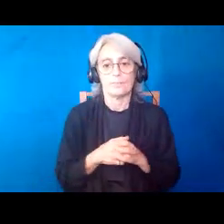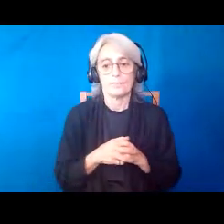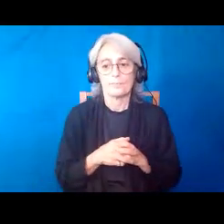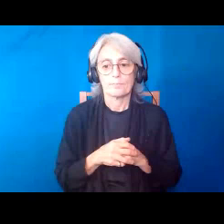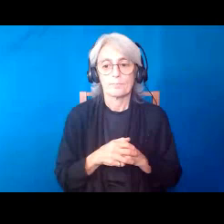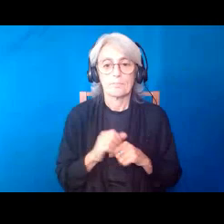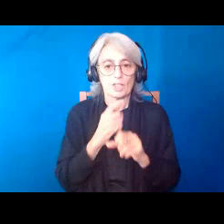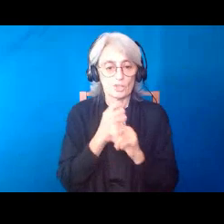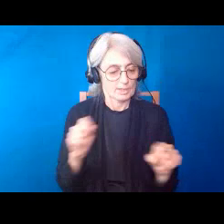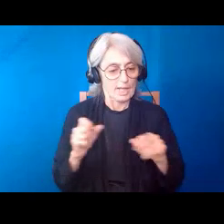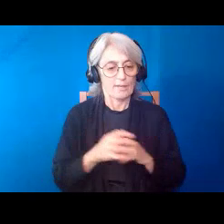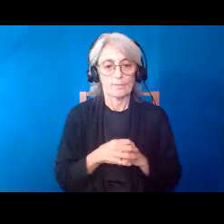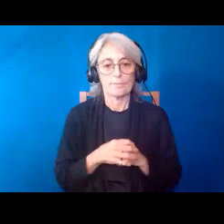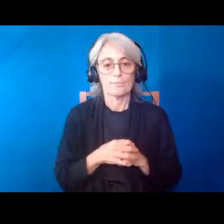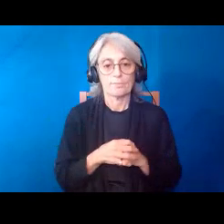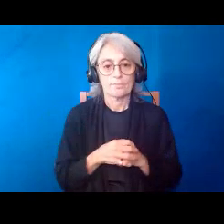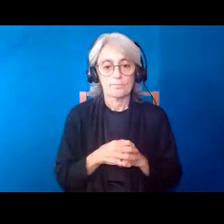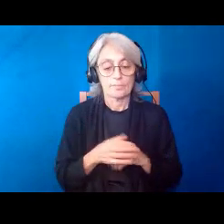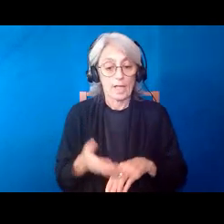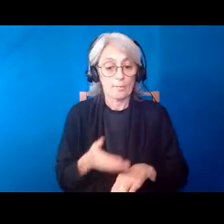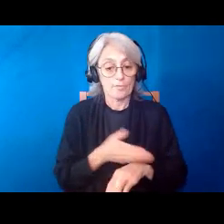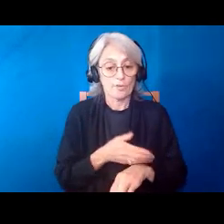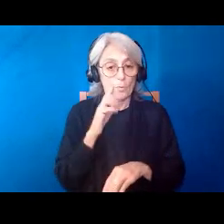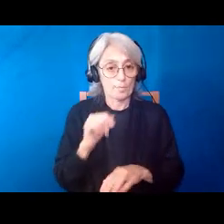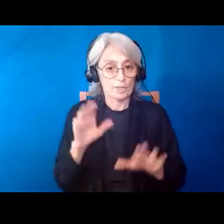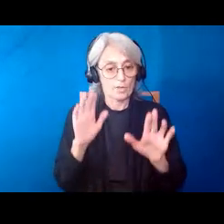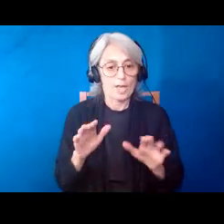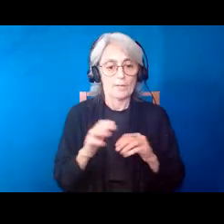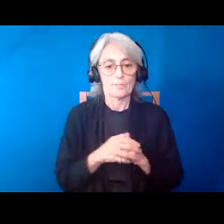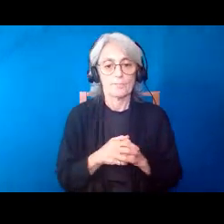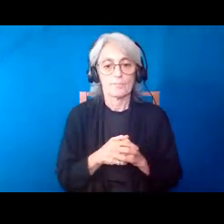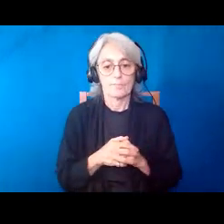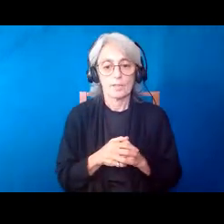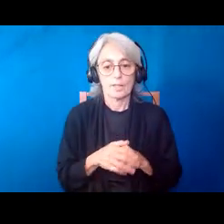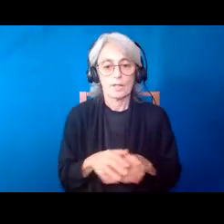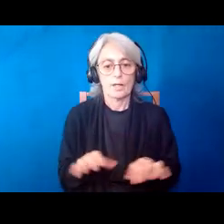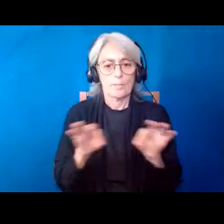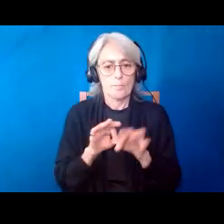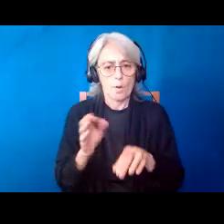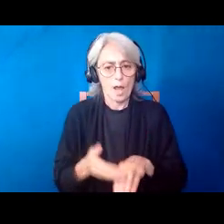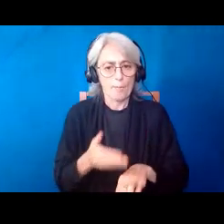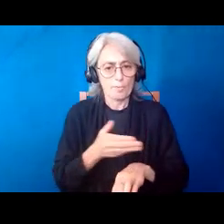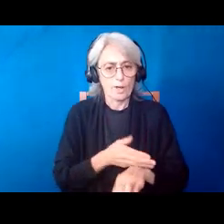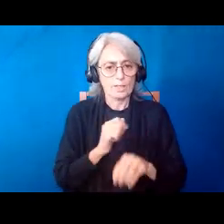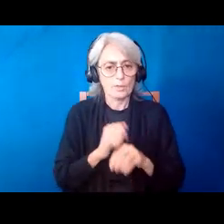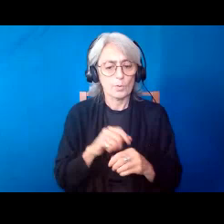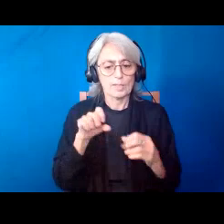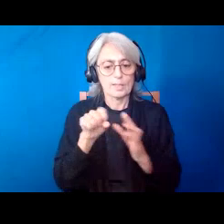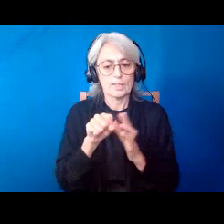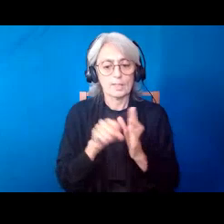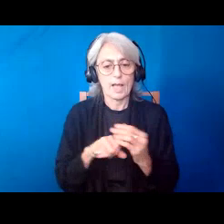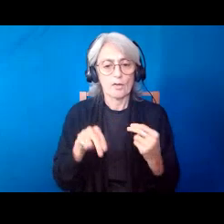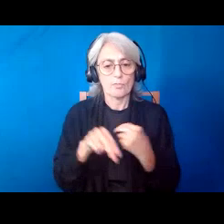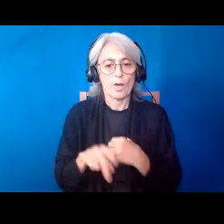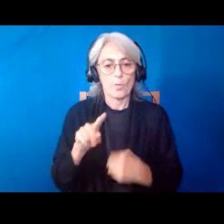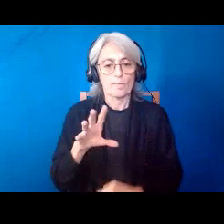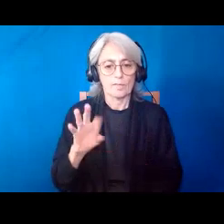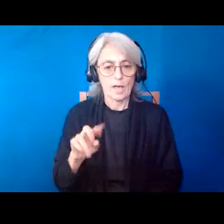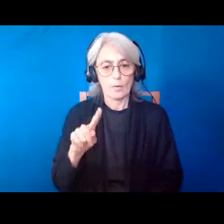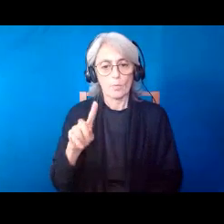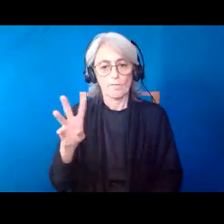And so those improvements are going to be great. Also, the critical upgrades to State Route 59, State Route 140, and State